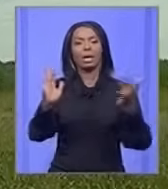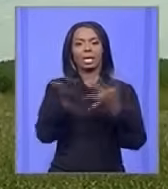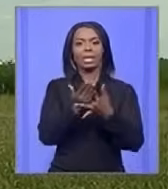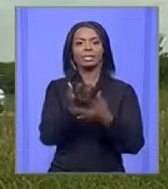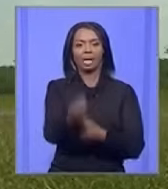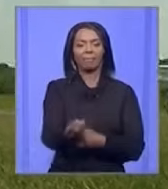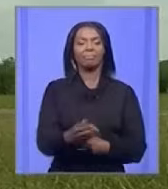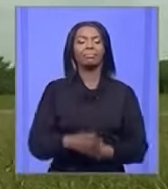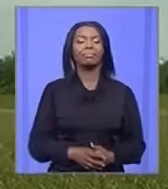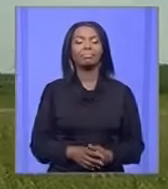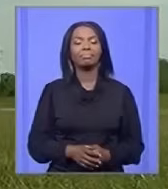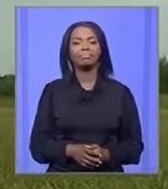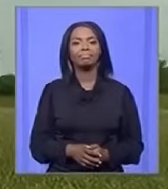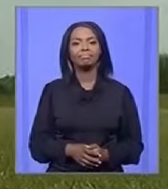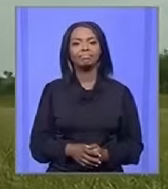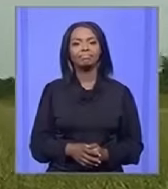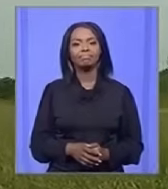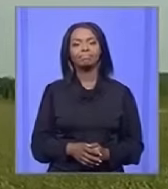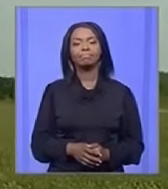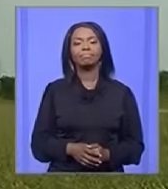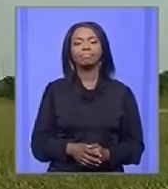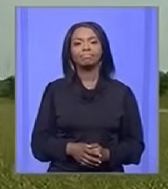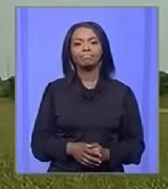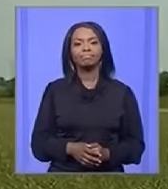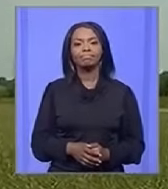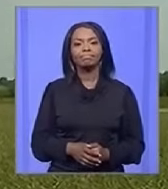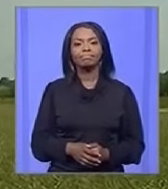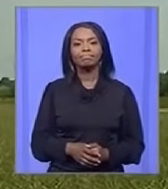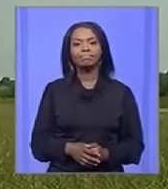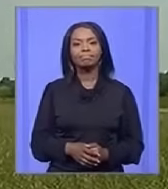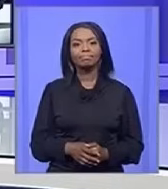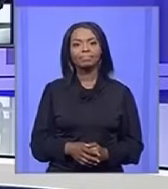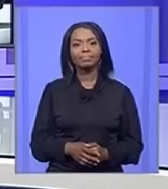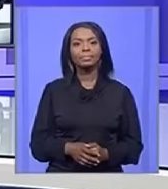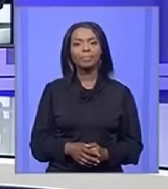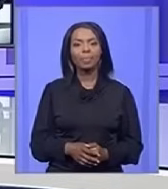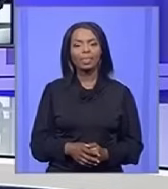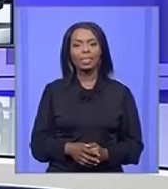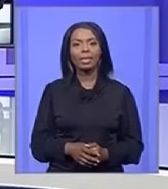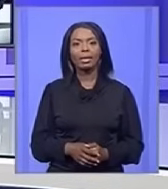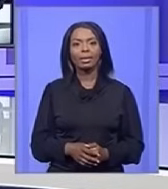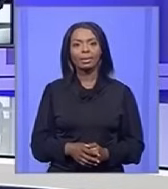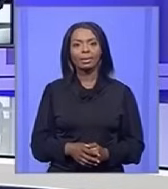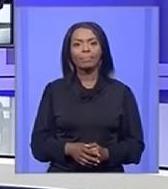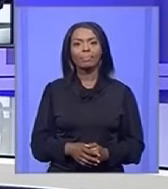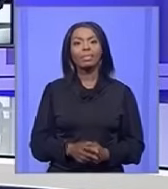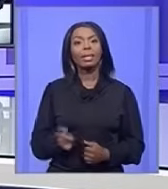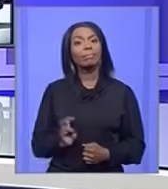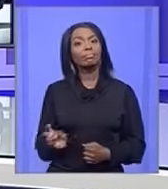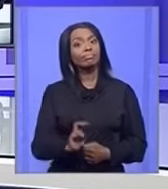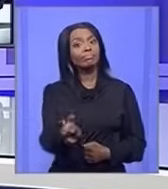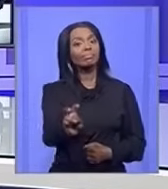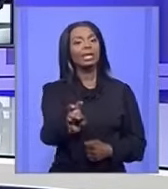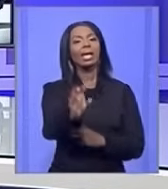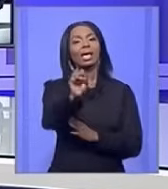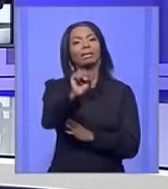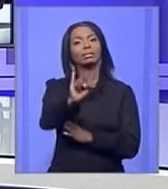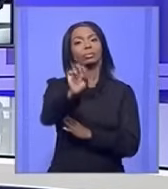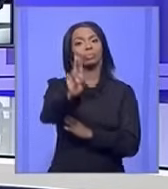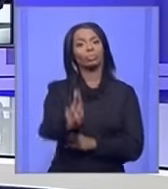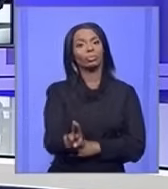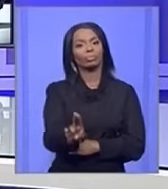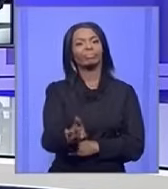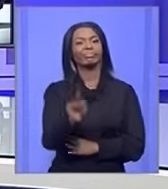Motau wa ditaba tša SABC ga Matšhiri. Special Investigating